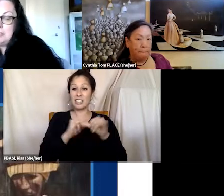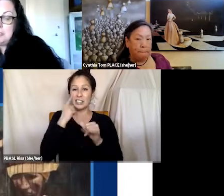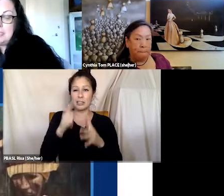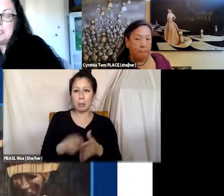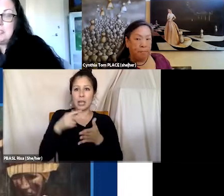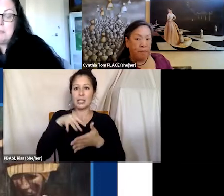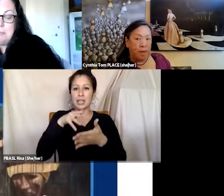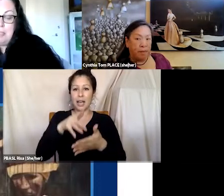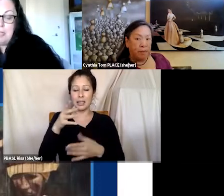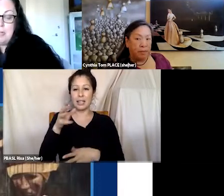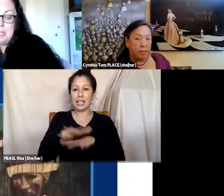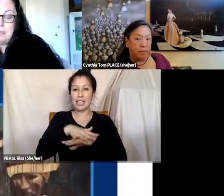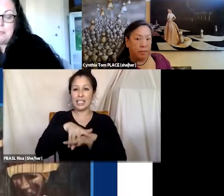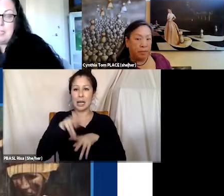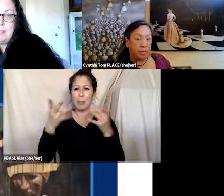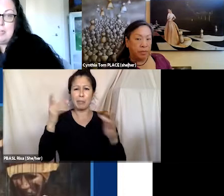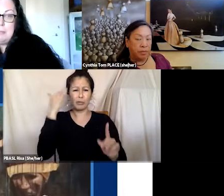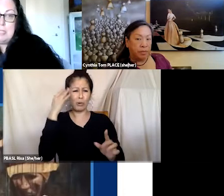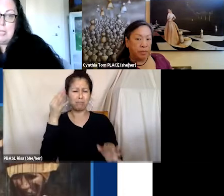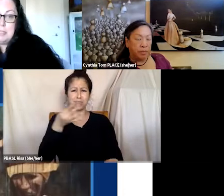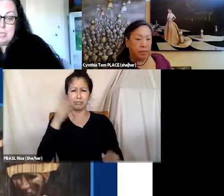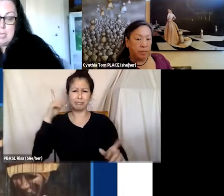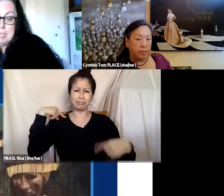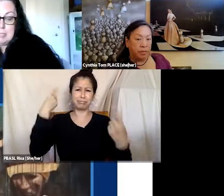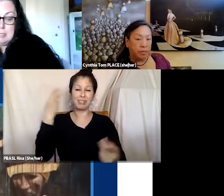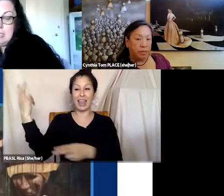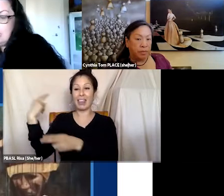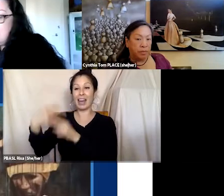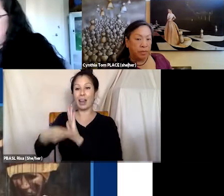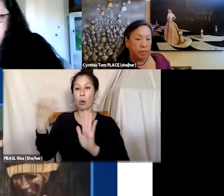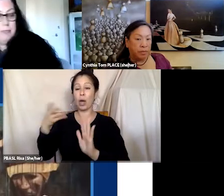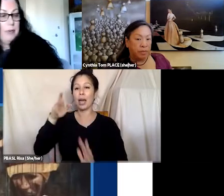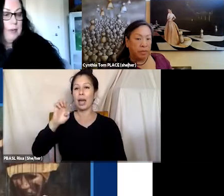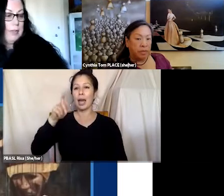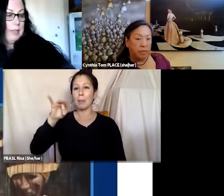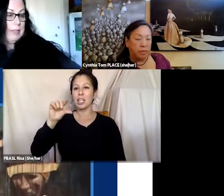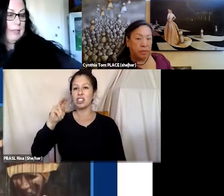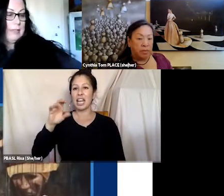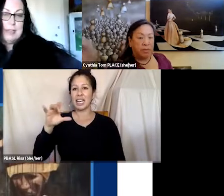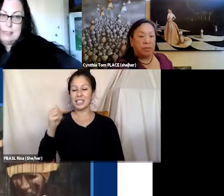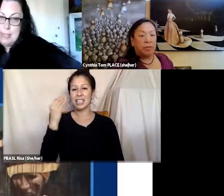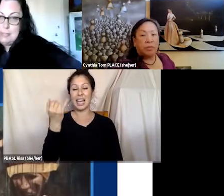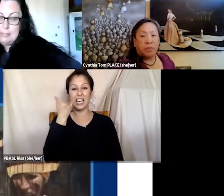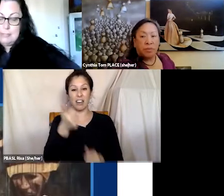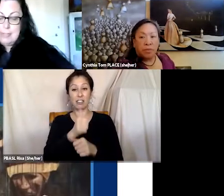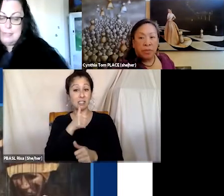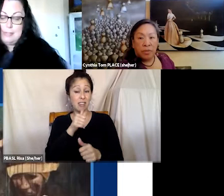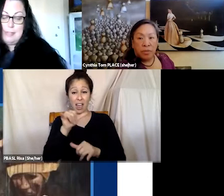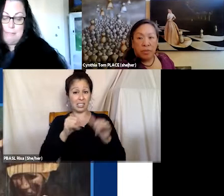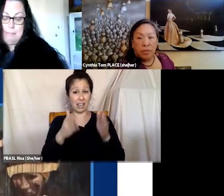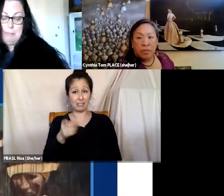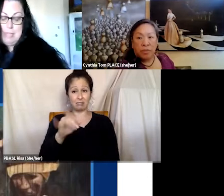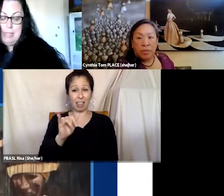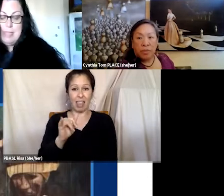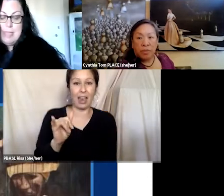what indigenous people have already known, and they named it epigenetics. And if you're not a scientist